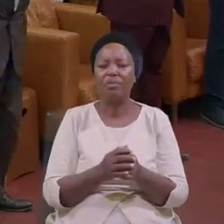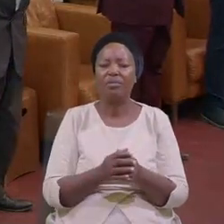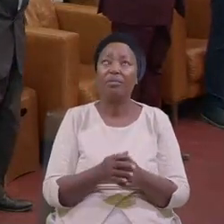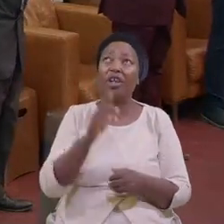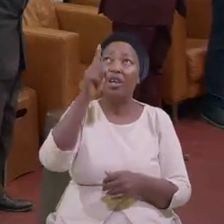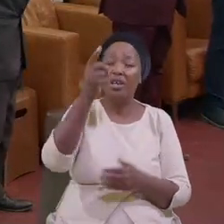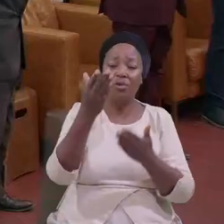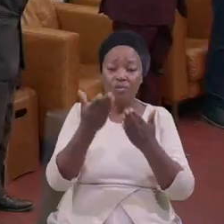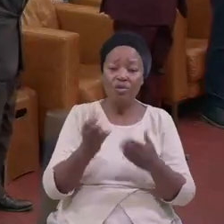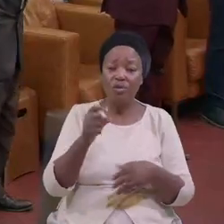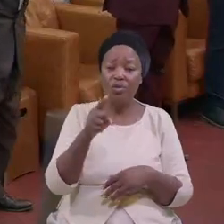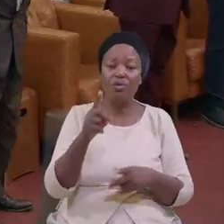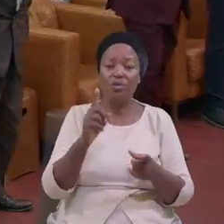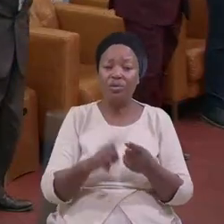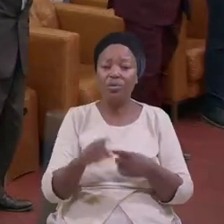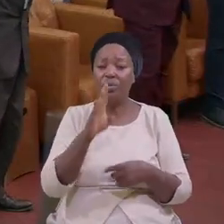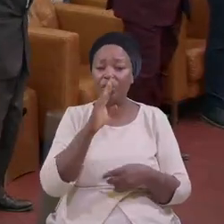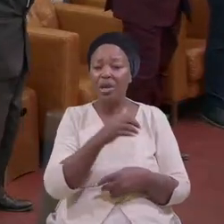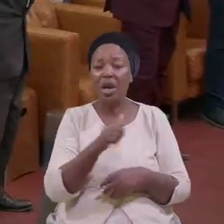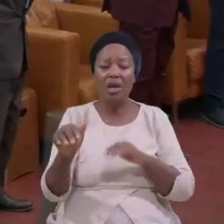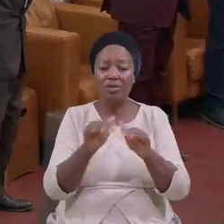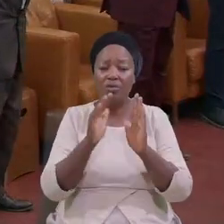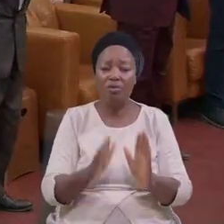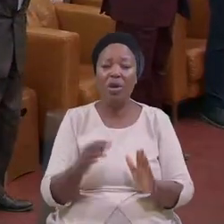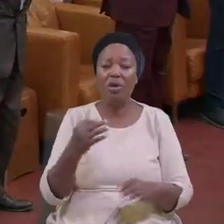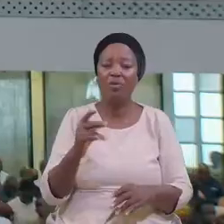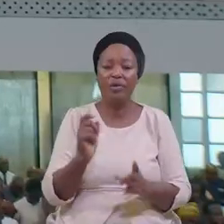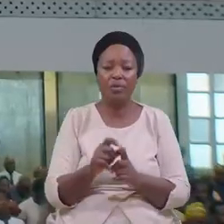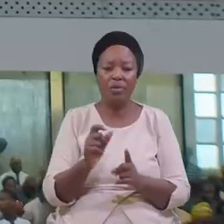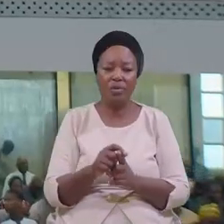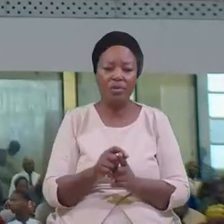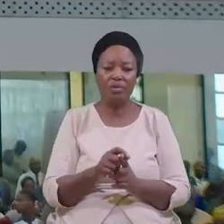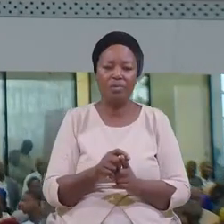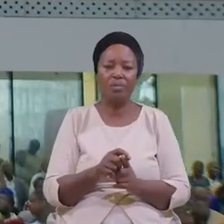wants you to be a doer of the word.